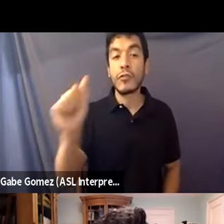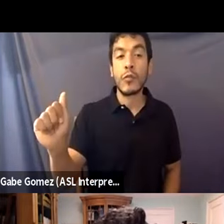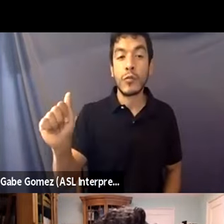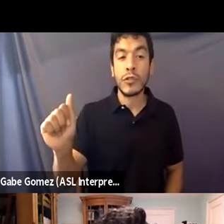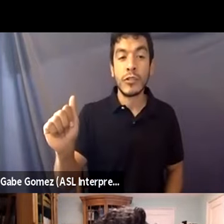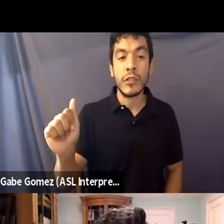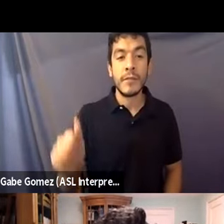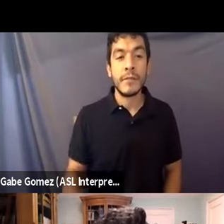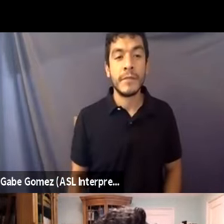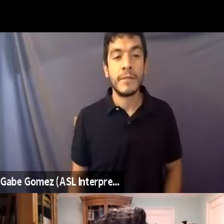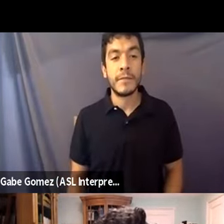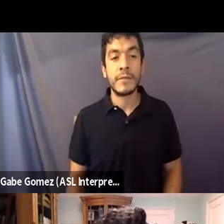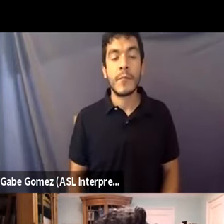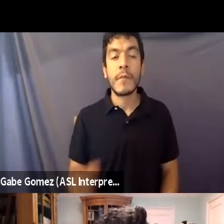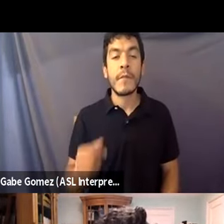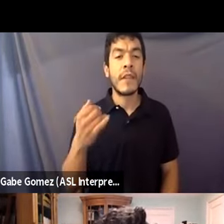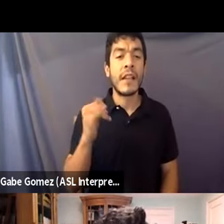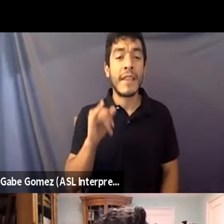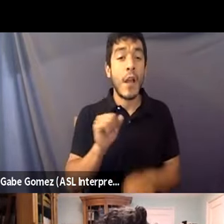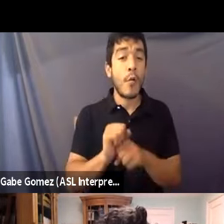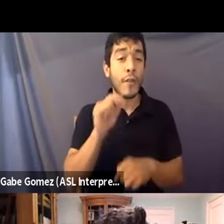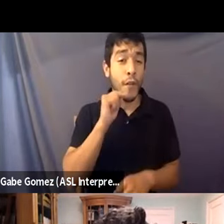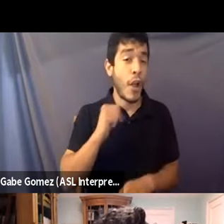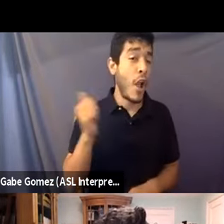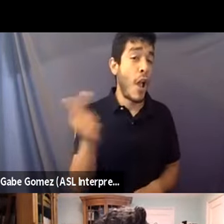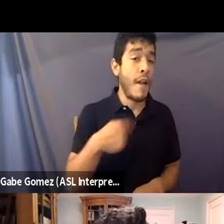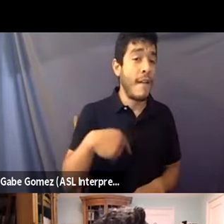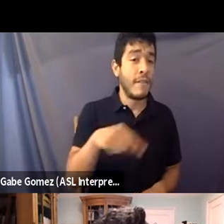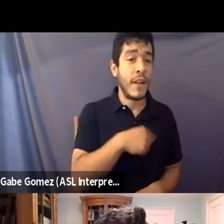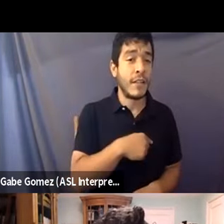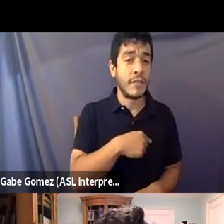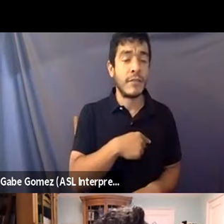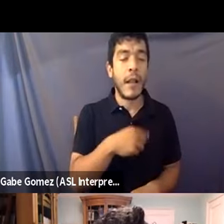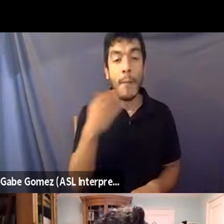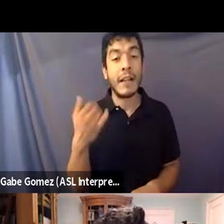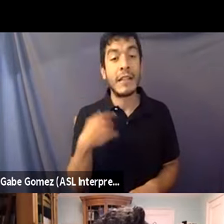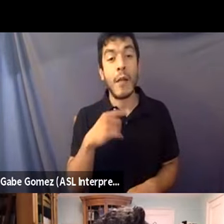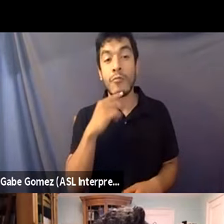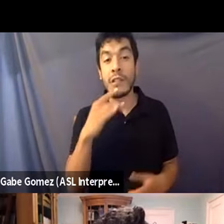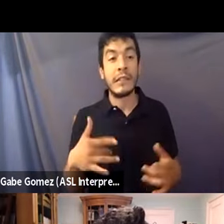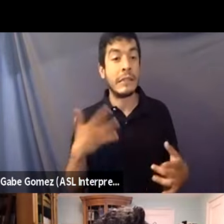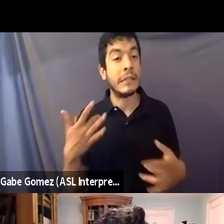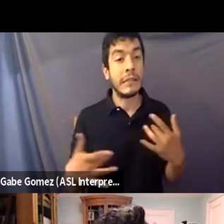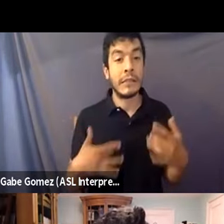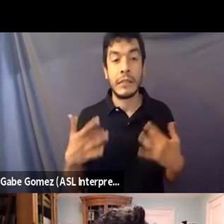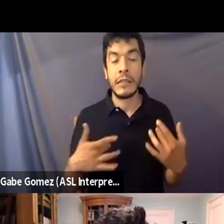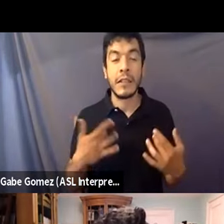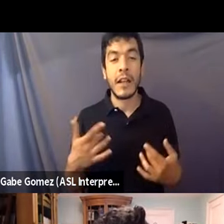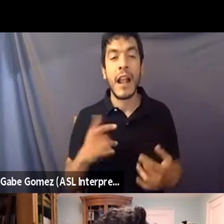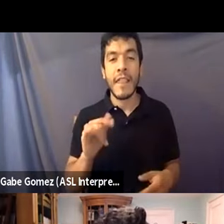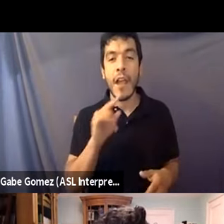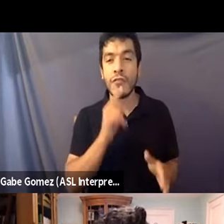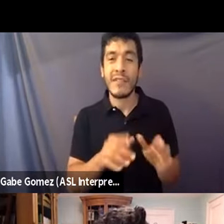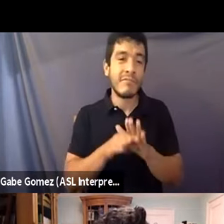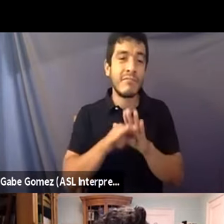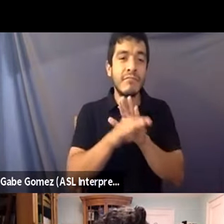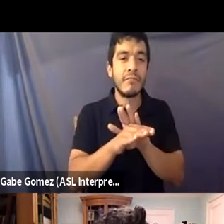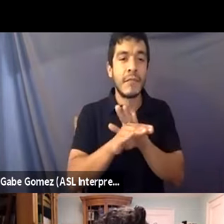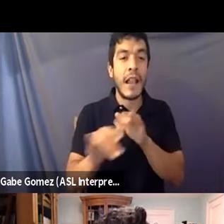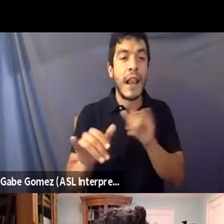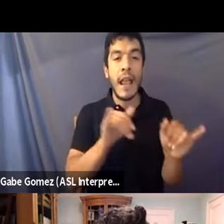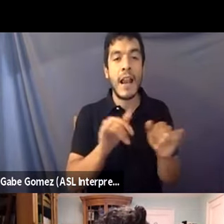Georgia that works for all of us. And I'm excited because I feel like it increases the likelihood that we will win.